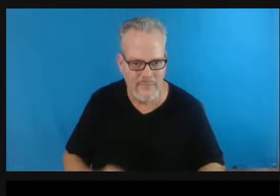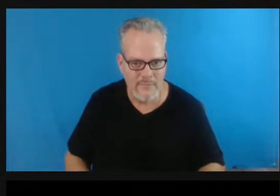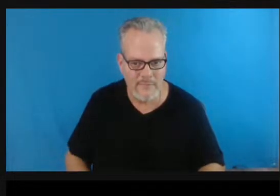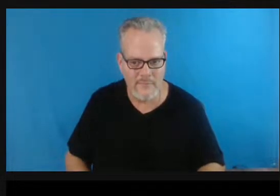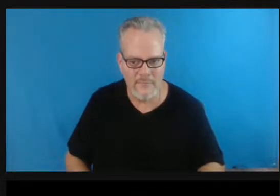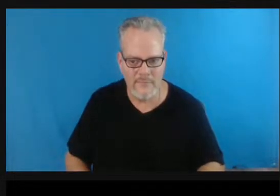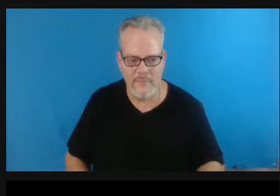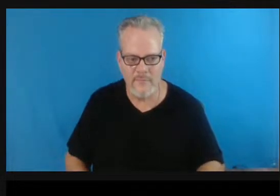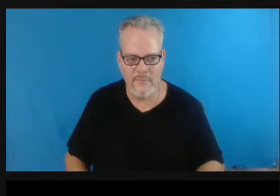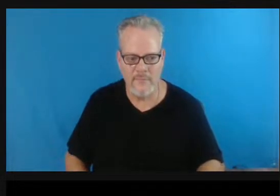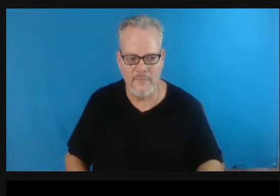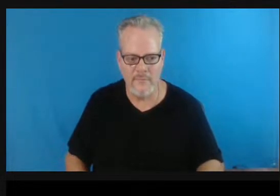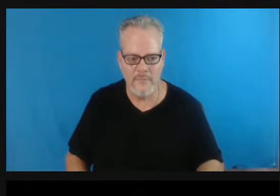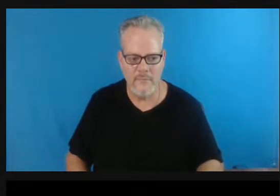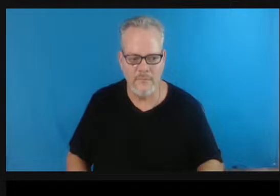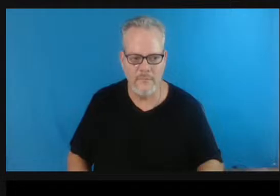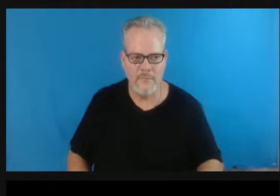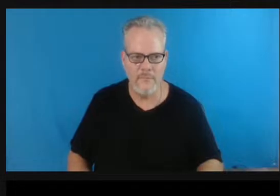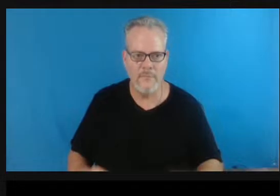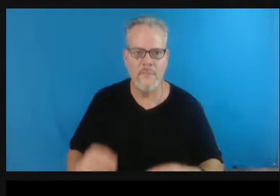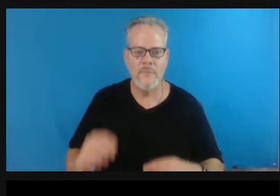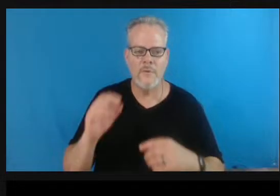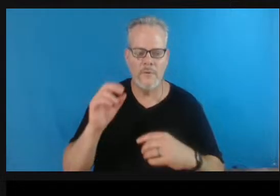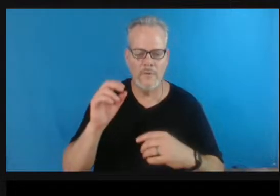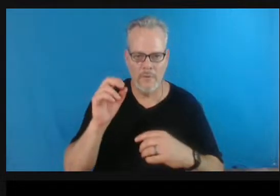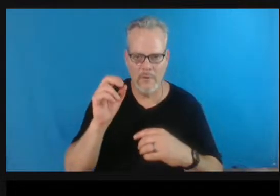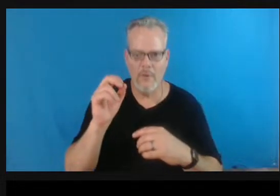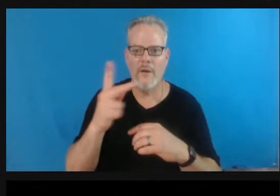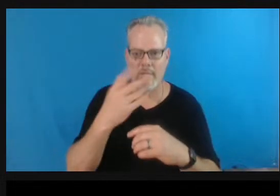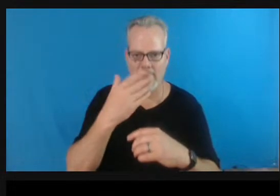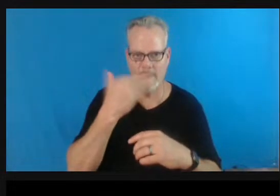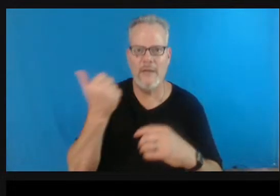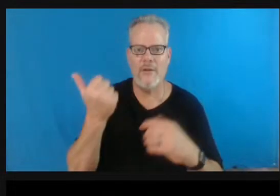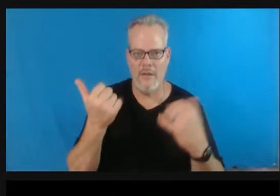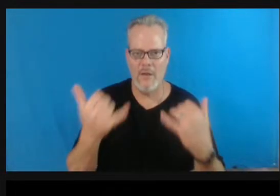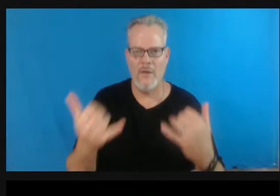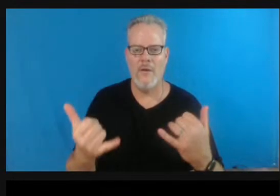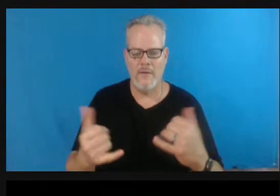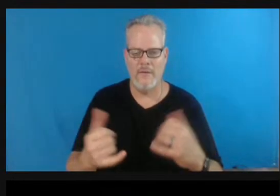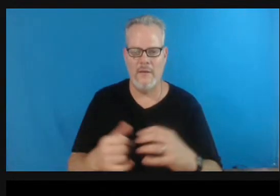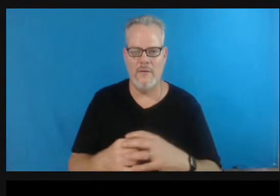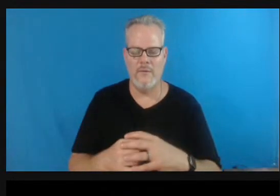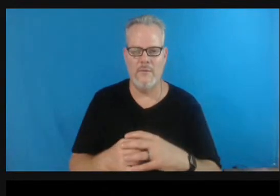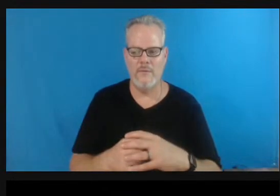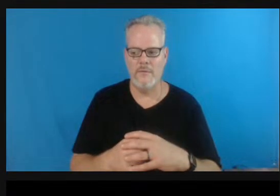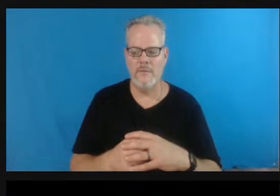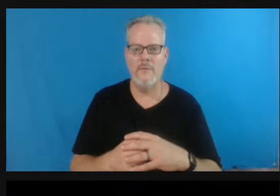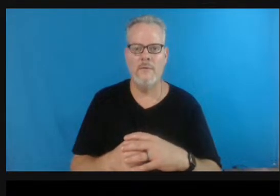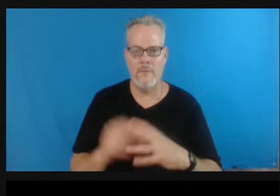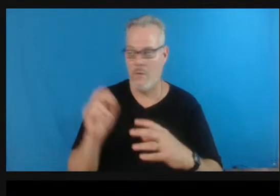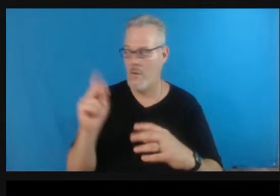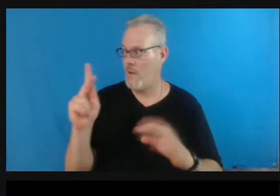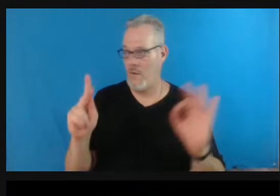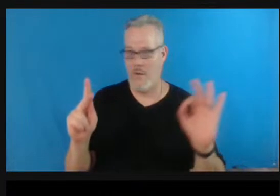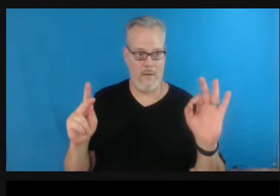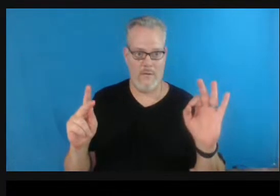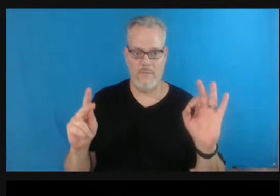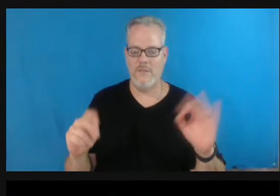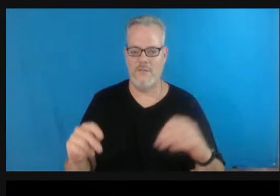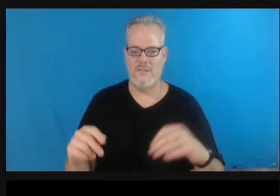up. Good on my end. How you sounding? A little better now. Yeah? All right, there we go. Yep.